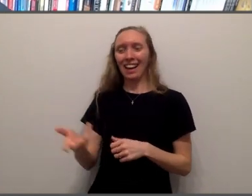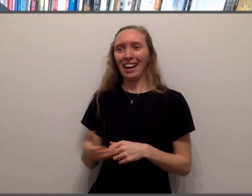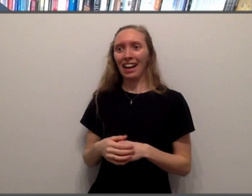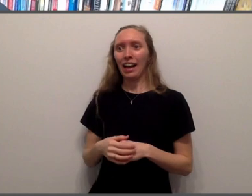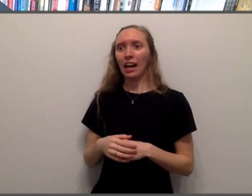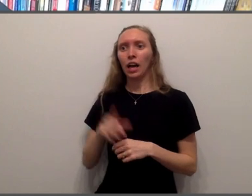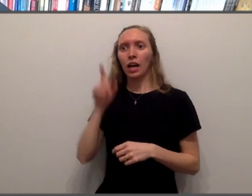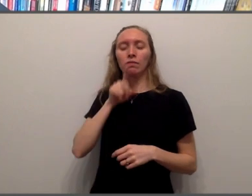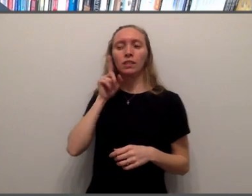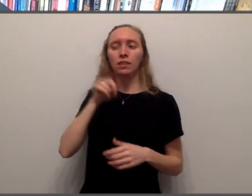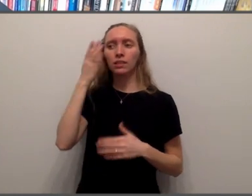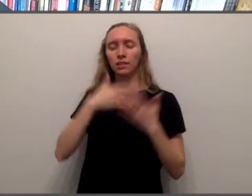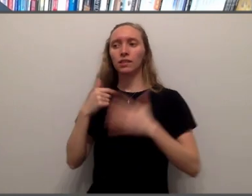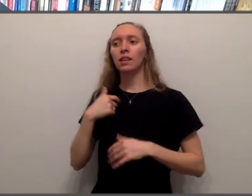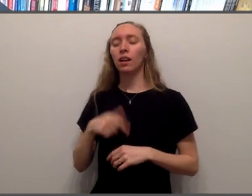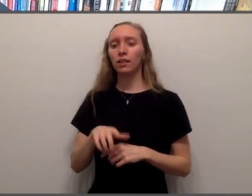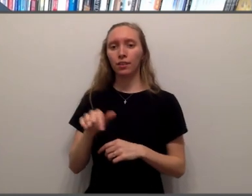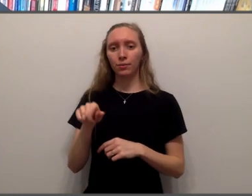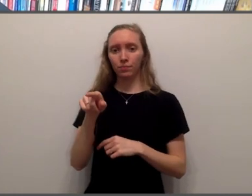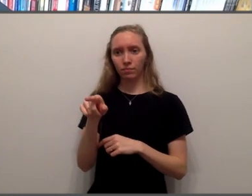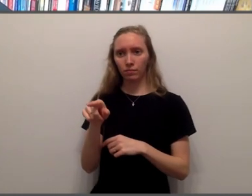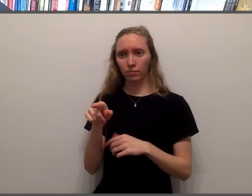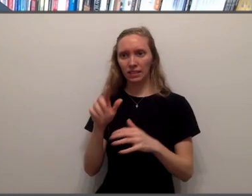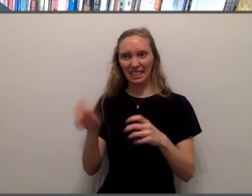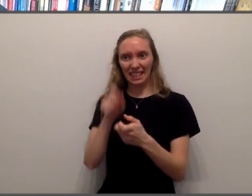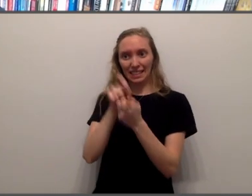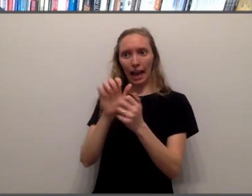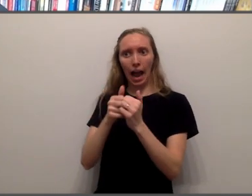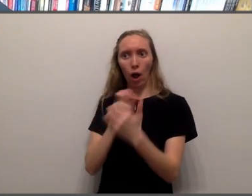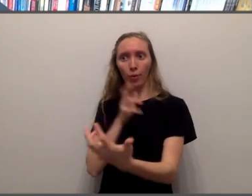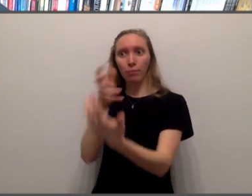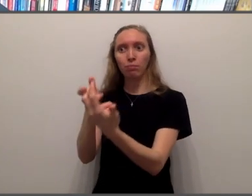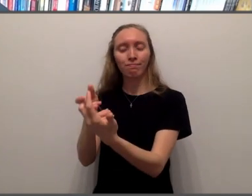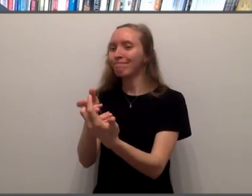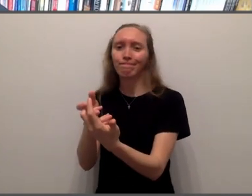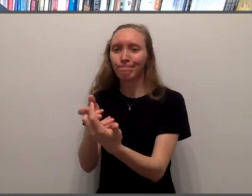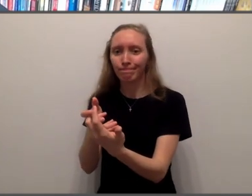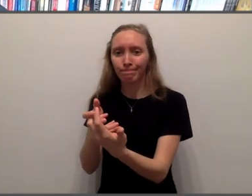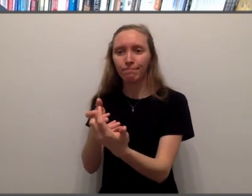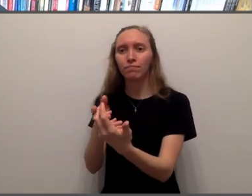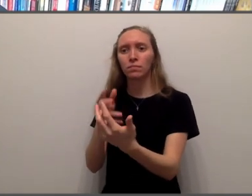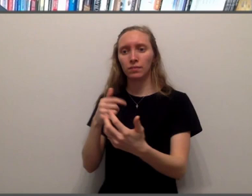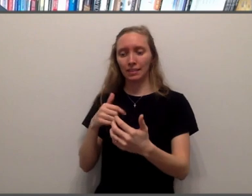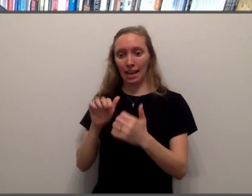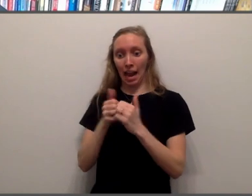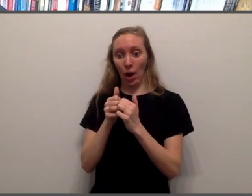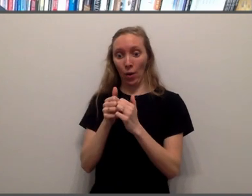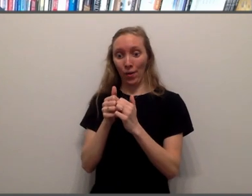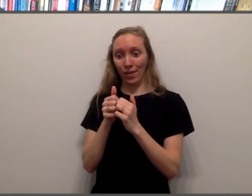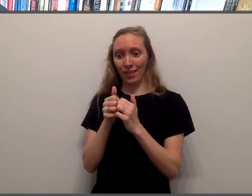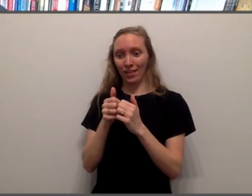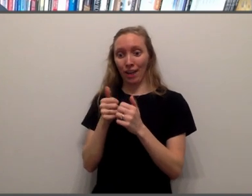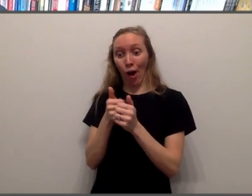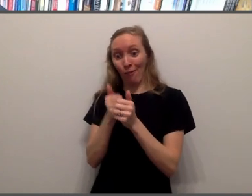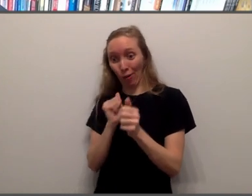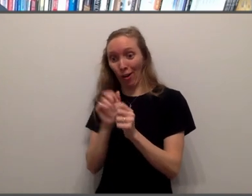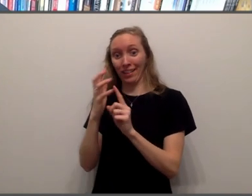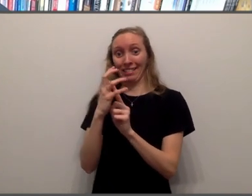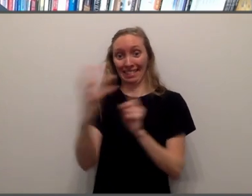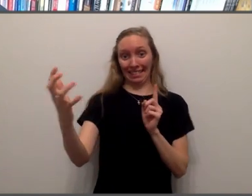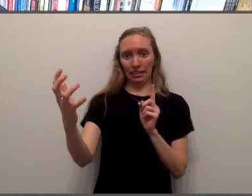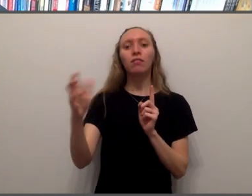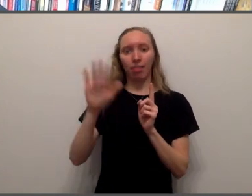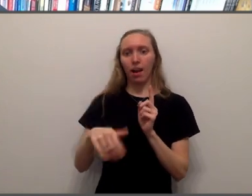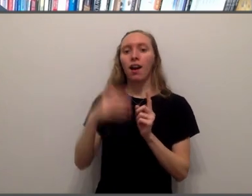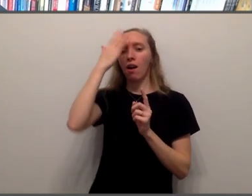not to do to be singled out. And so I sort of flew under the radar for years, struggling with things that I didn't have a language